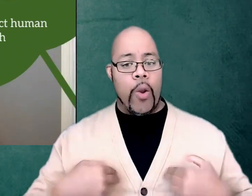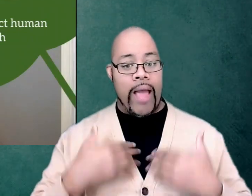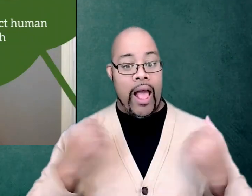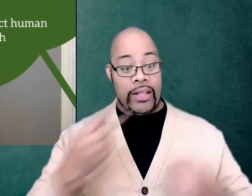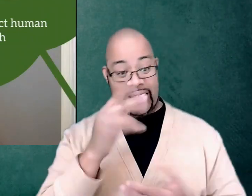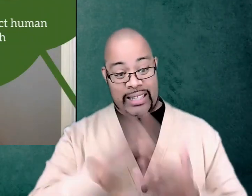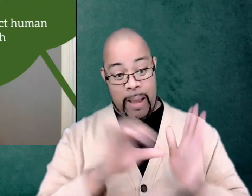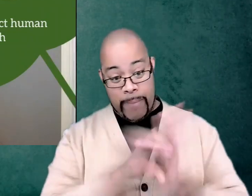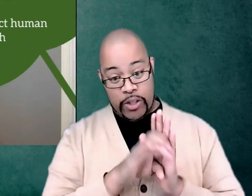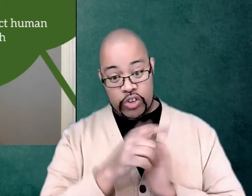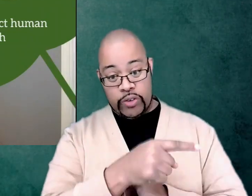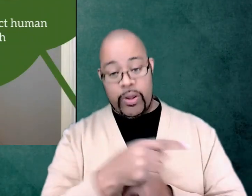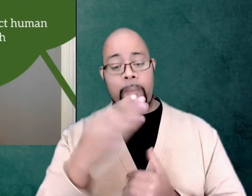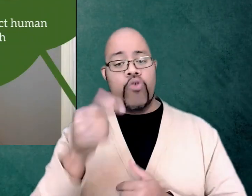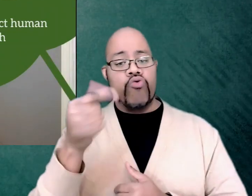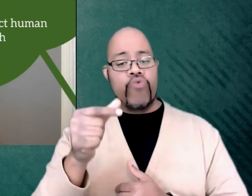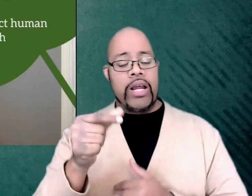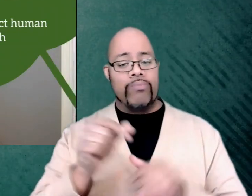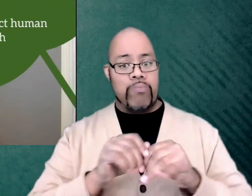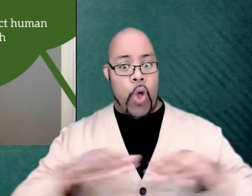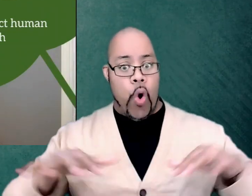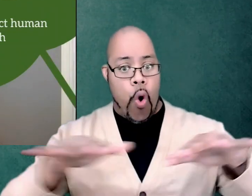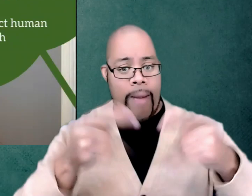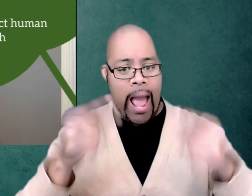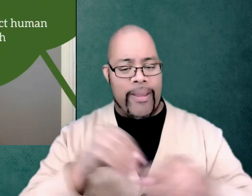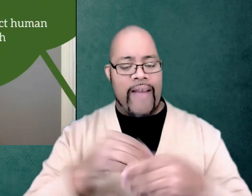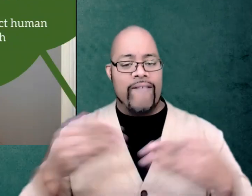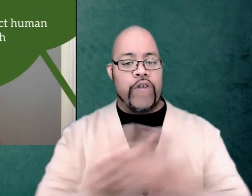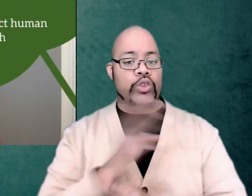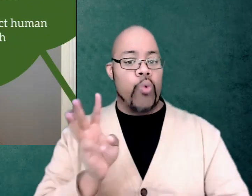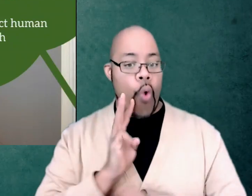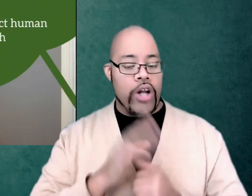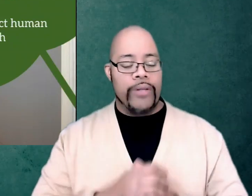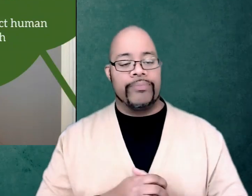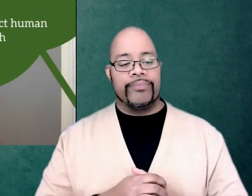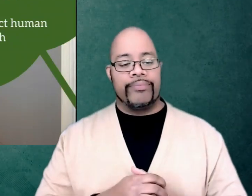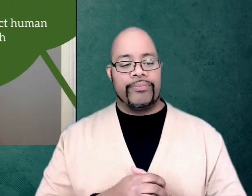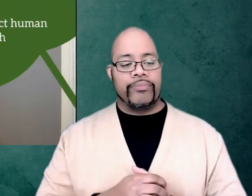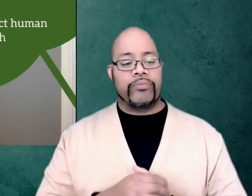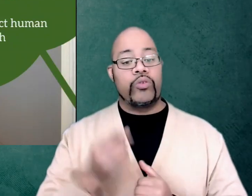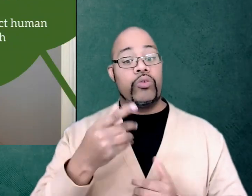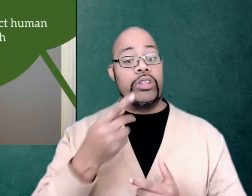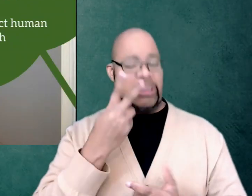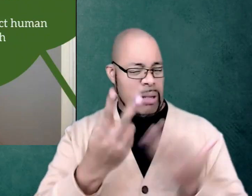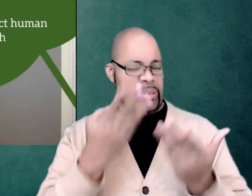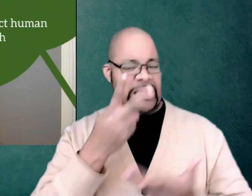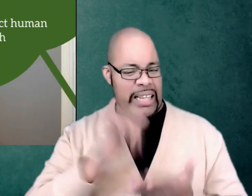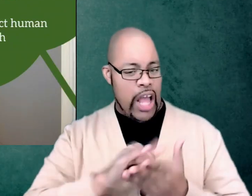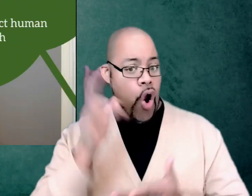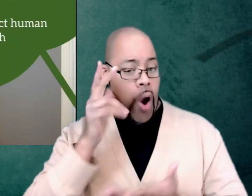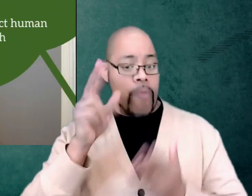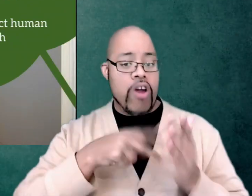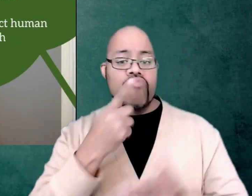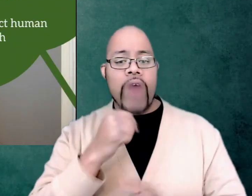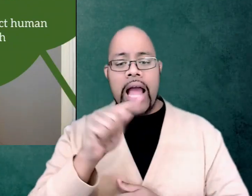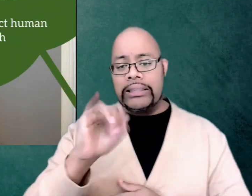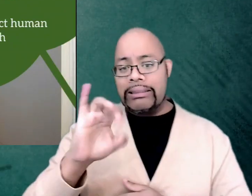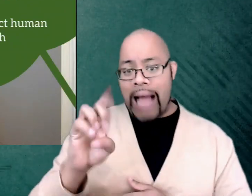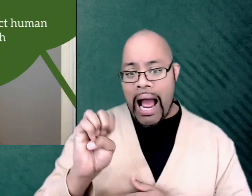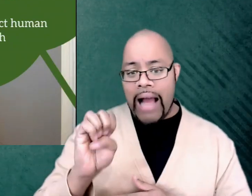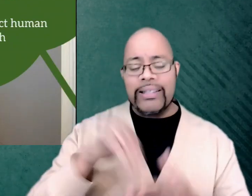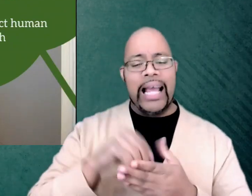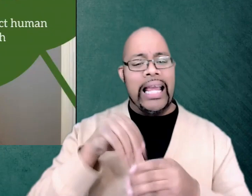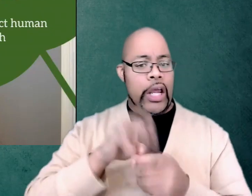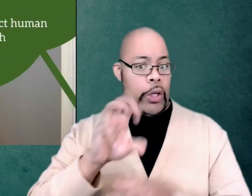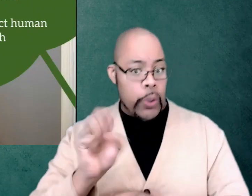here is a prime example of a blue-green algal bloom happening in a freshwater body. So in fact, you've probably heard of red tide, right? It's usually